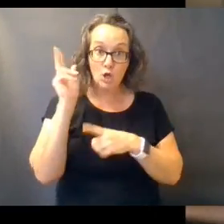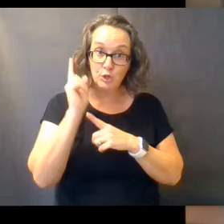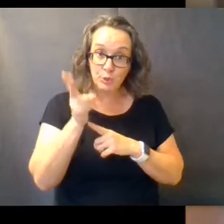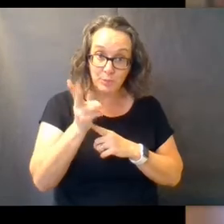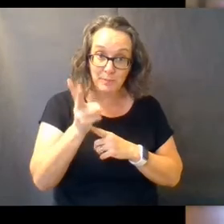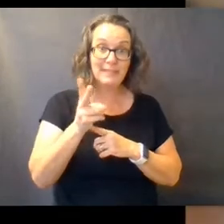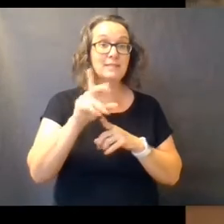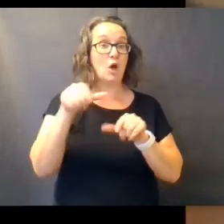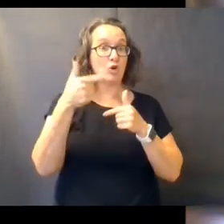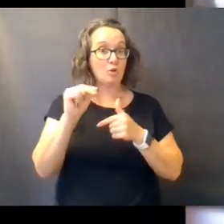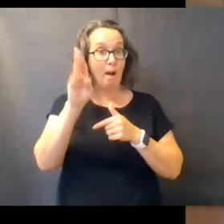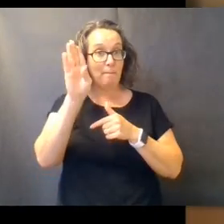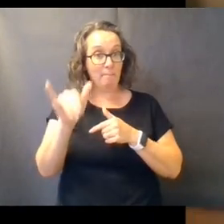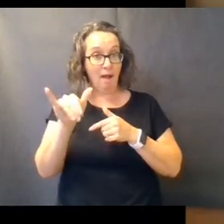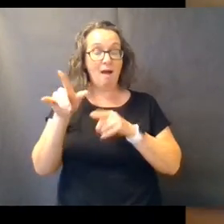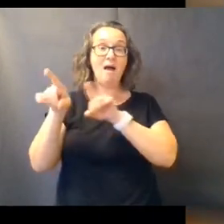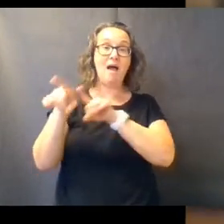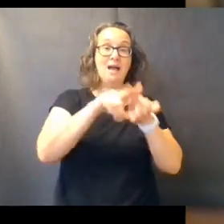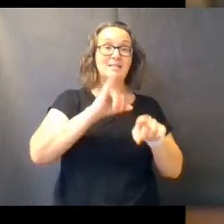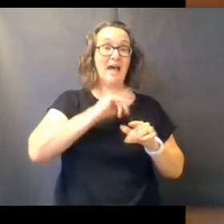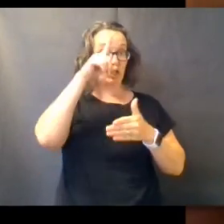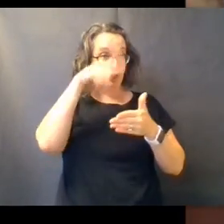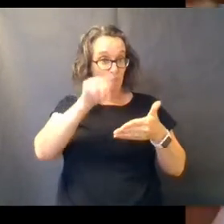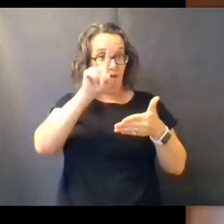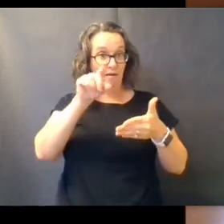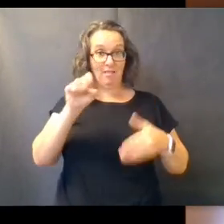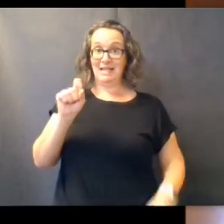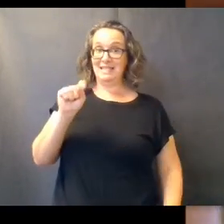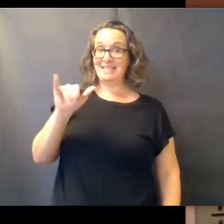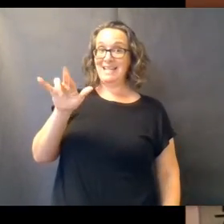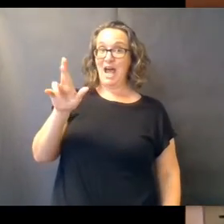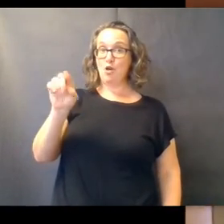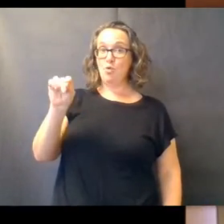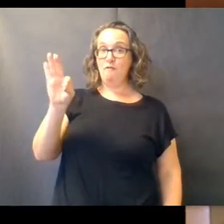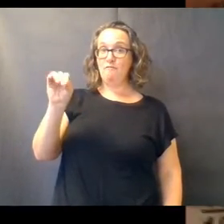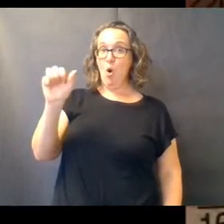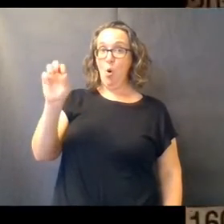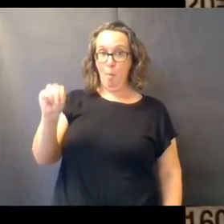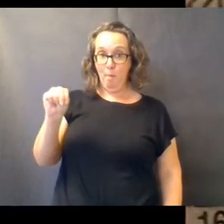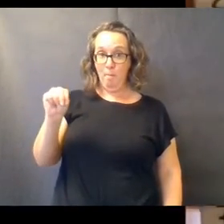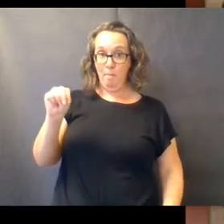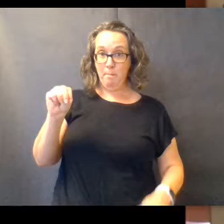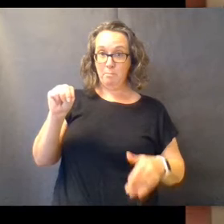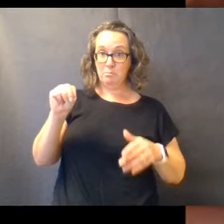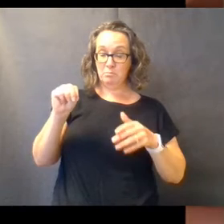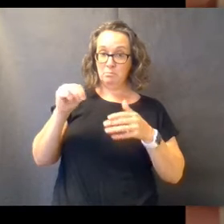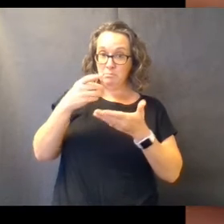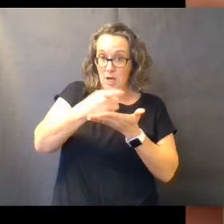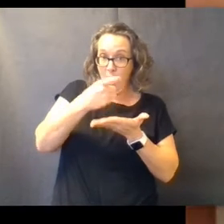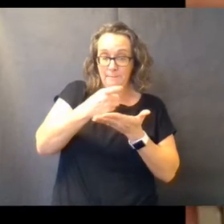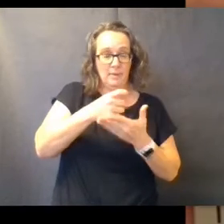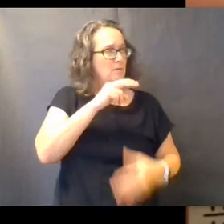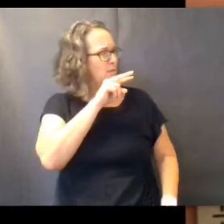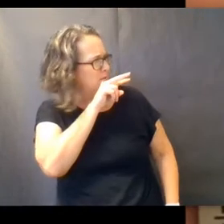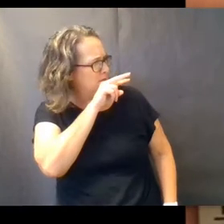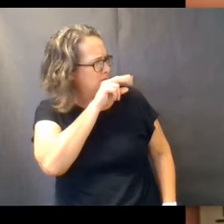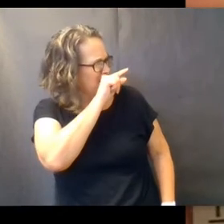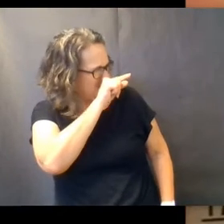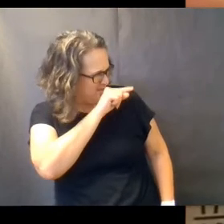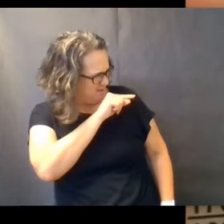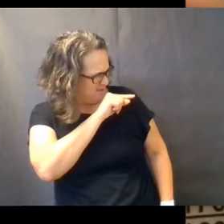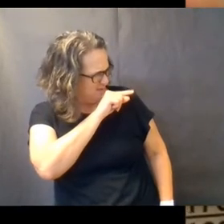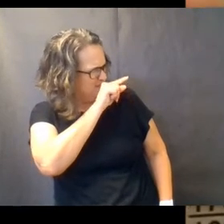the styrofoam cup, move that in a little bit closer, I am at,